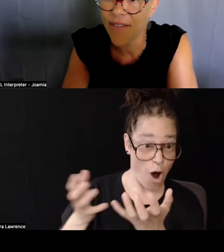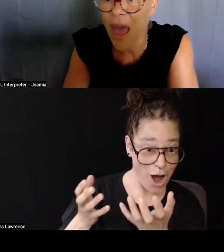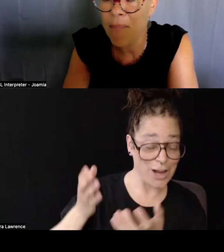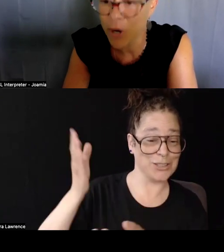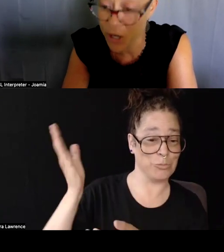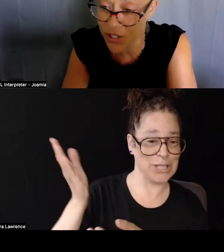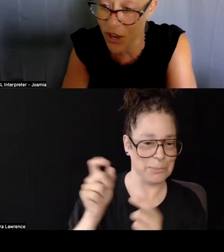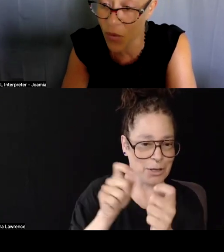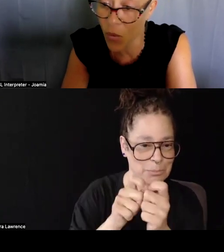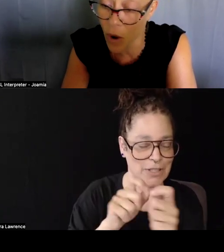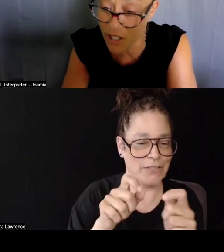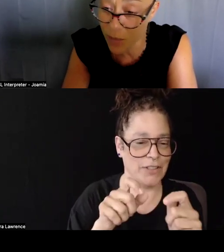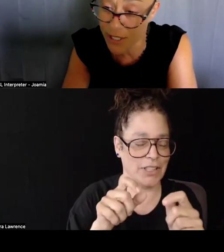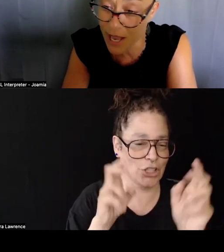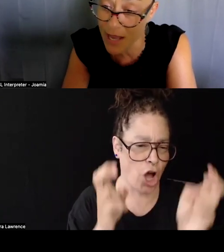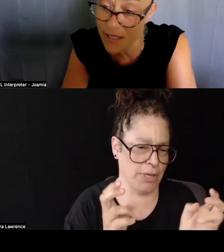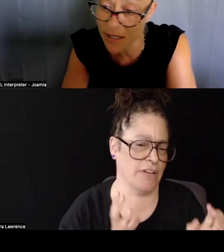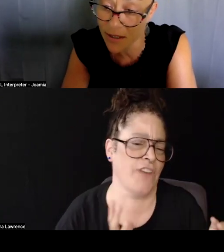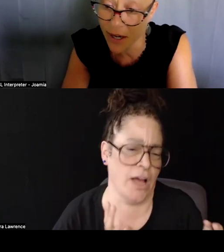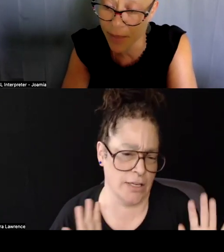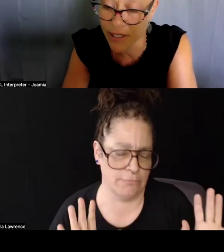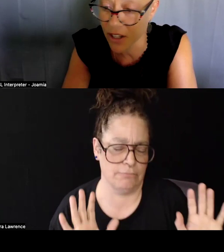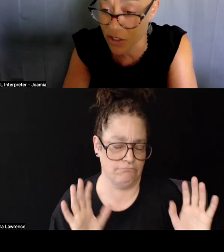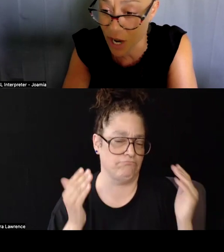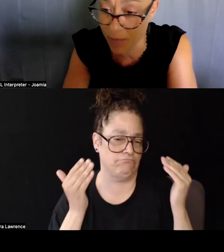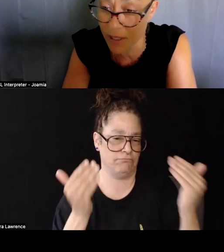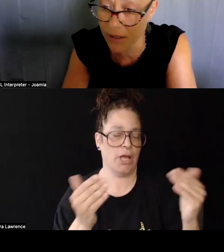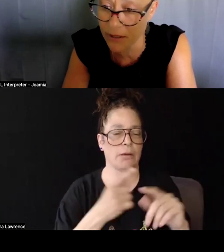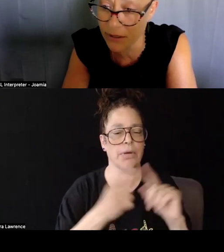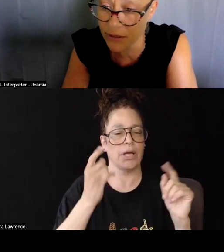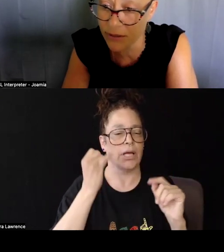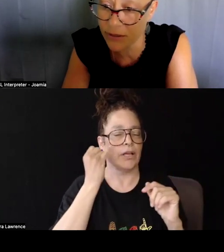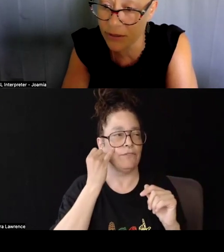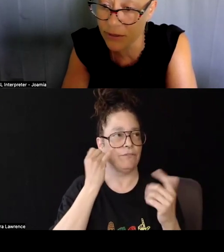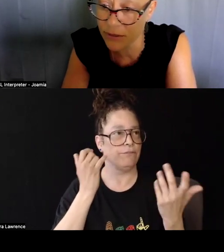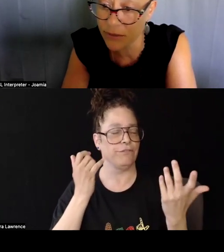Now, if that person wants to present on a particular topic